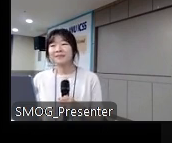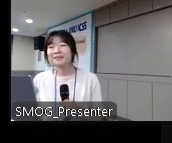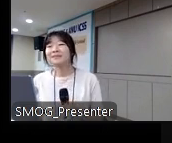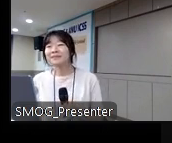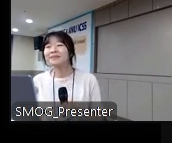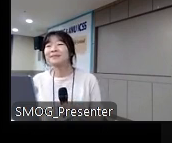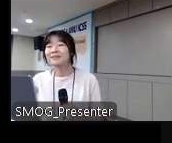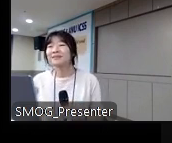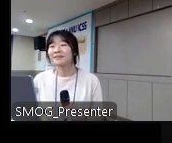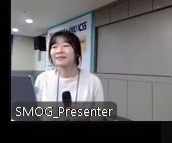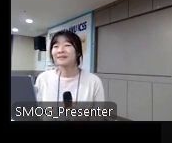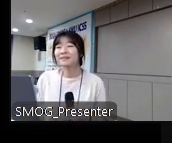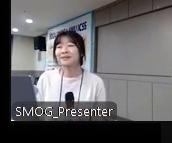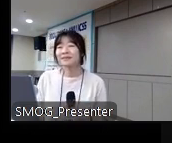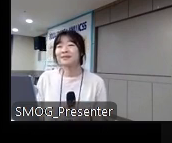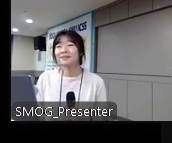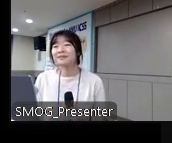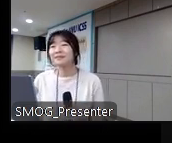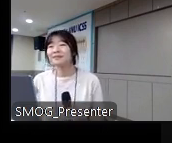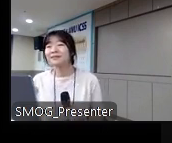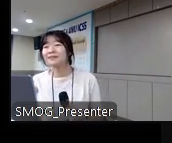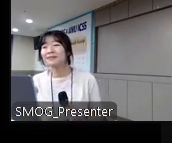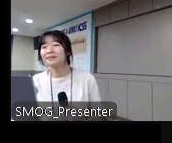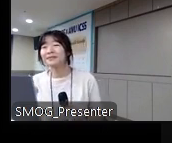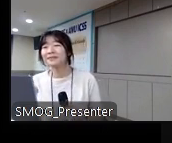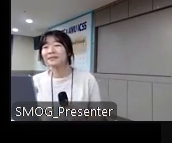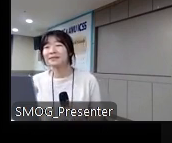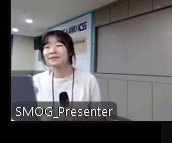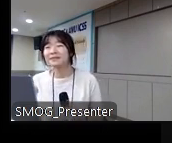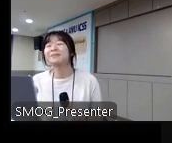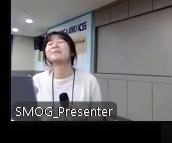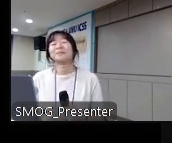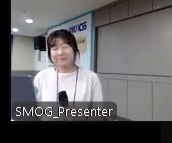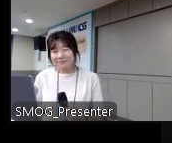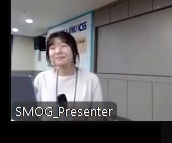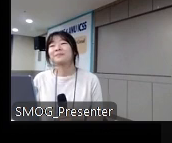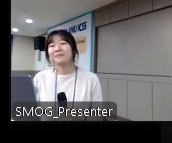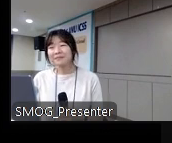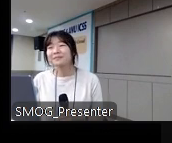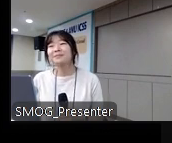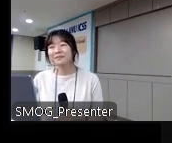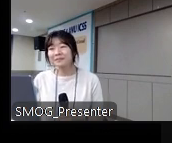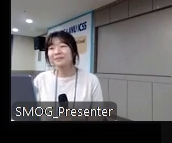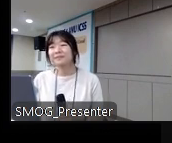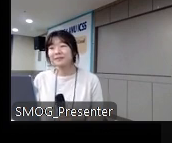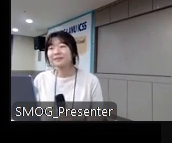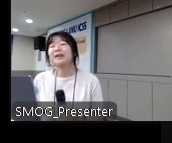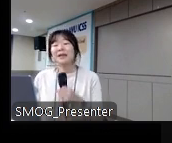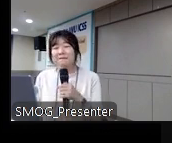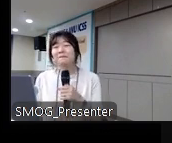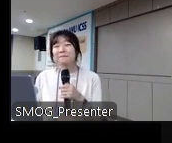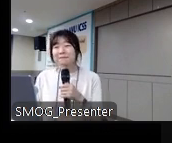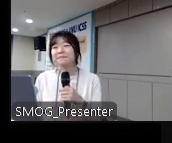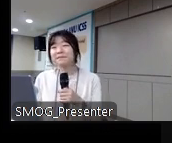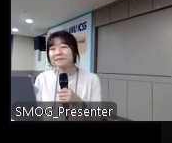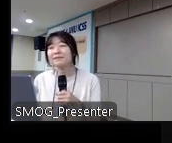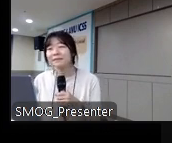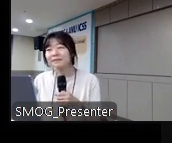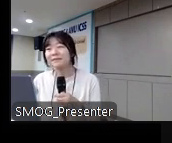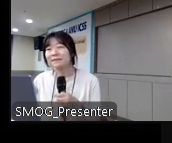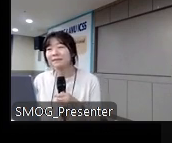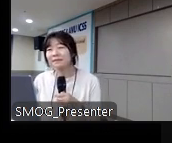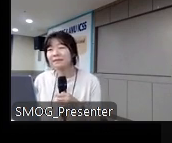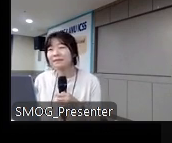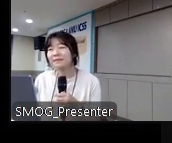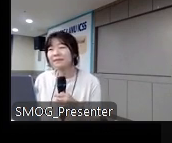because, I mean, ASL goes back to French Sign Language, which must be a few hundred years old, and it would have changed by now